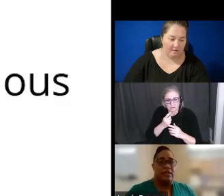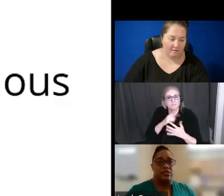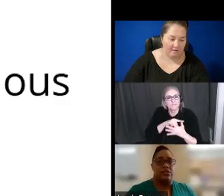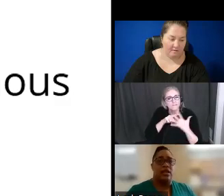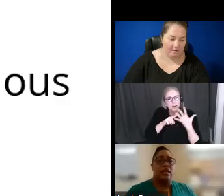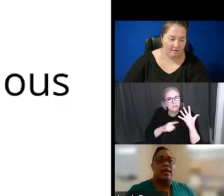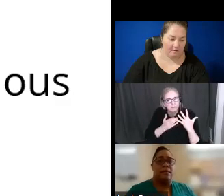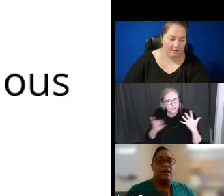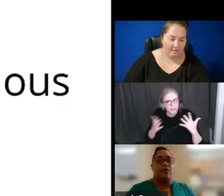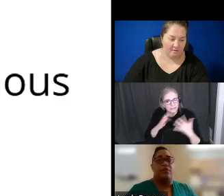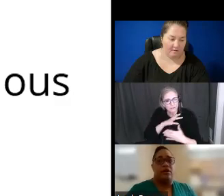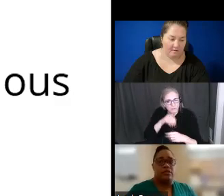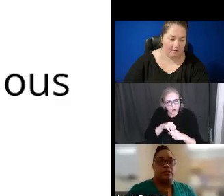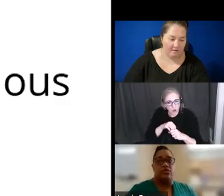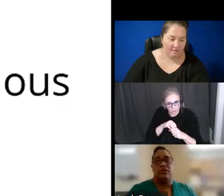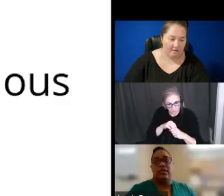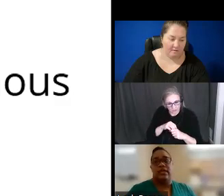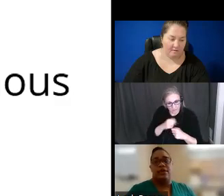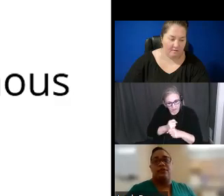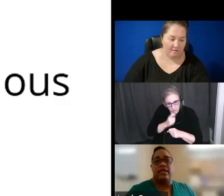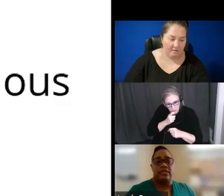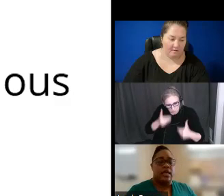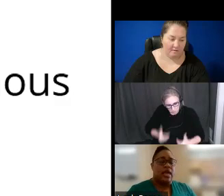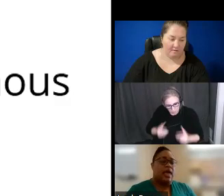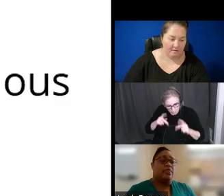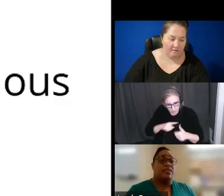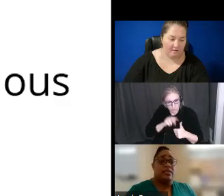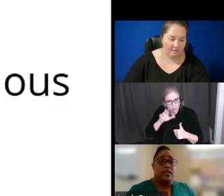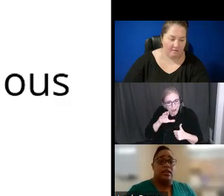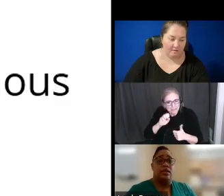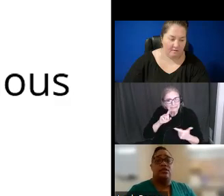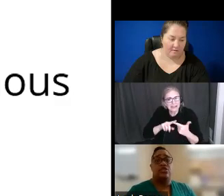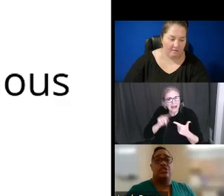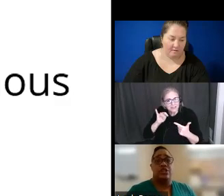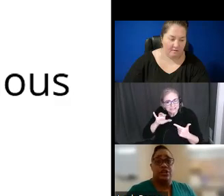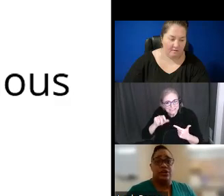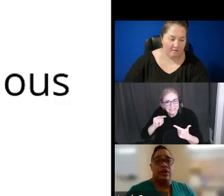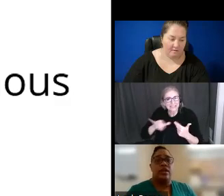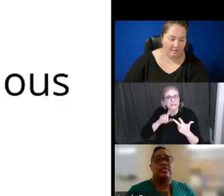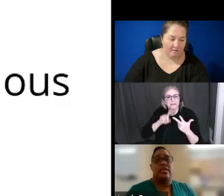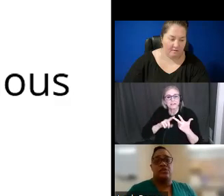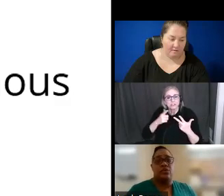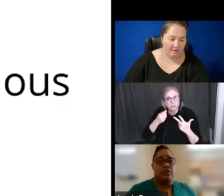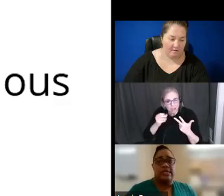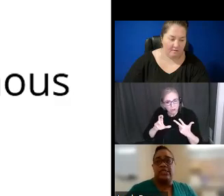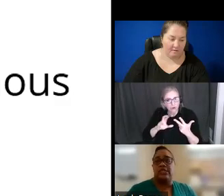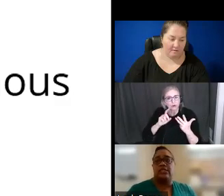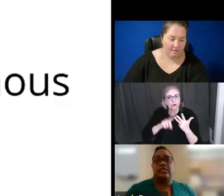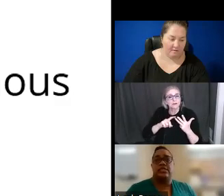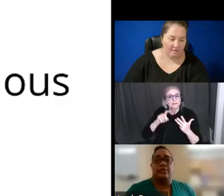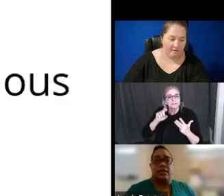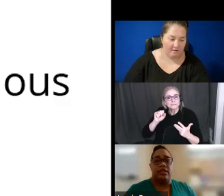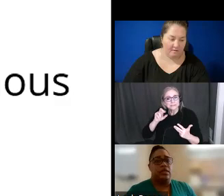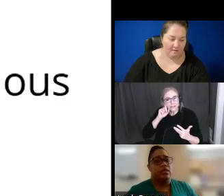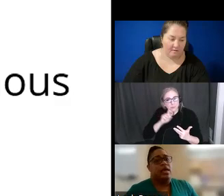various factors that make up a person. So we're looking at race, ethnicity, gender, sexual